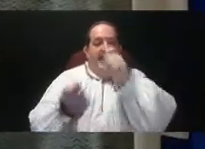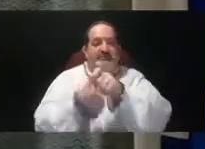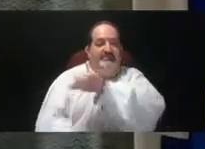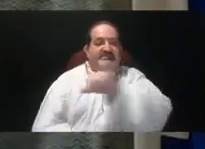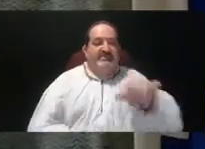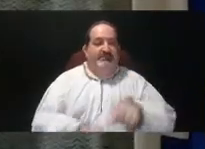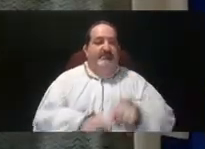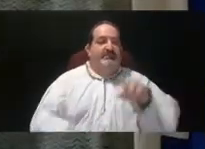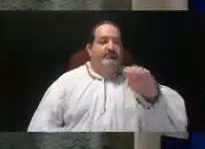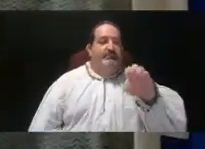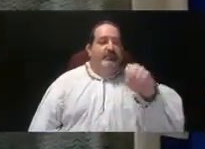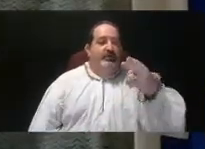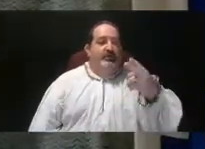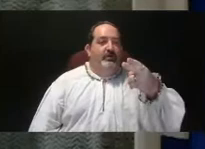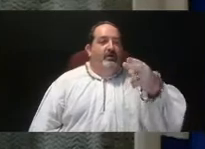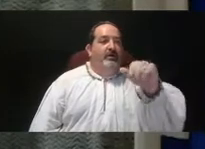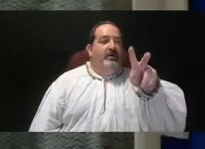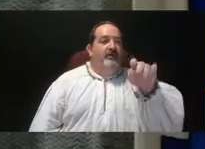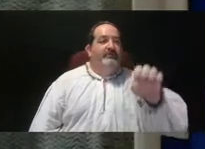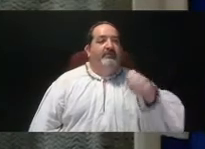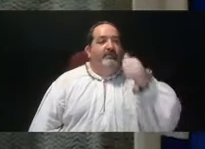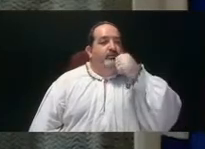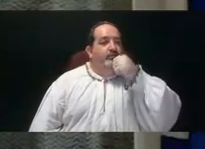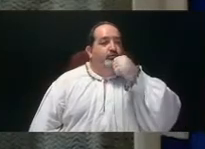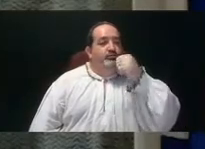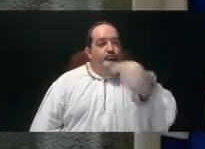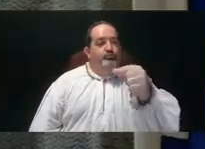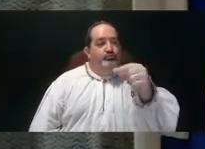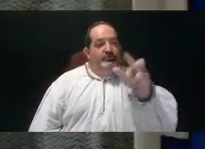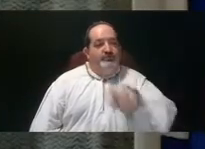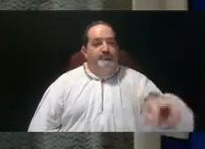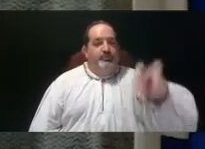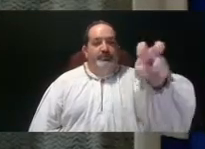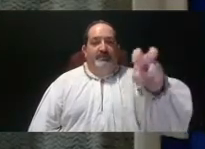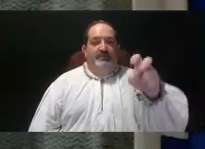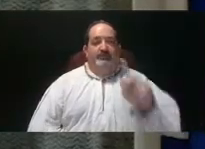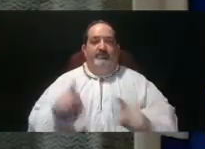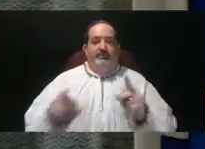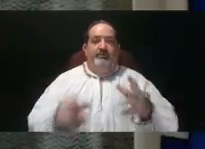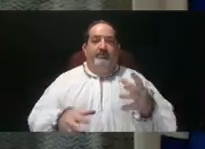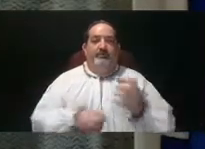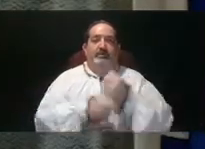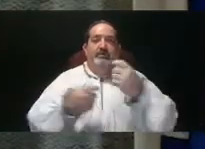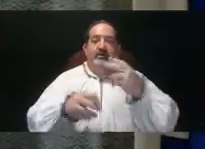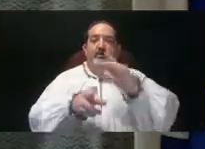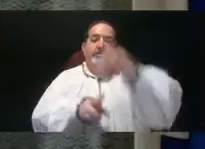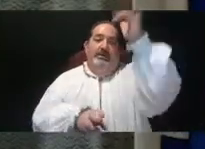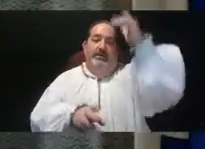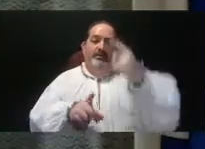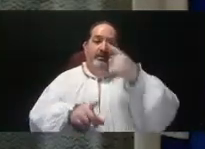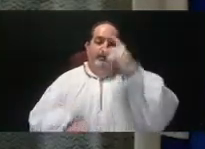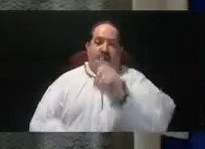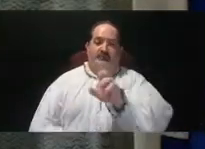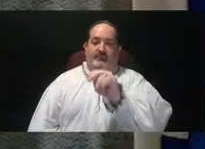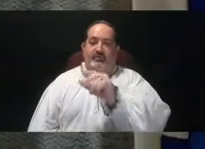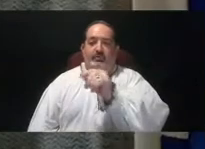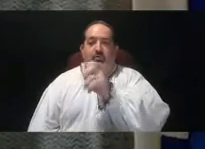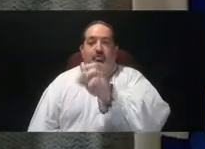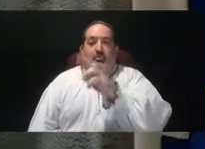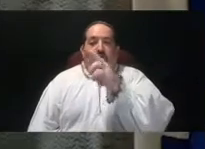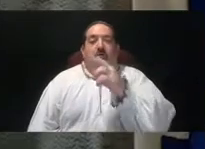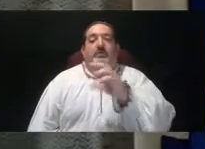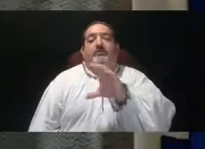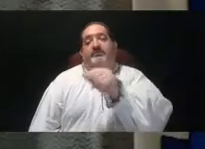the deserts of Donor. Those who have brought Donor renown by the chivalry and talent on the field should be recognized for